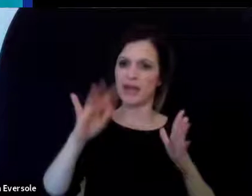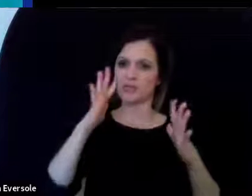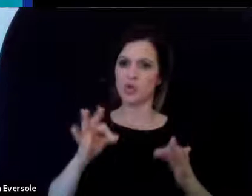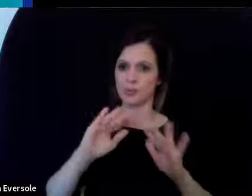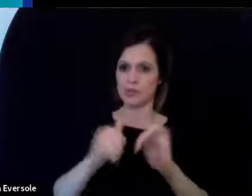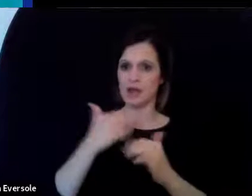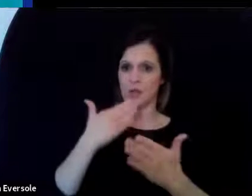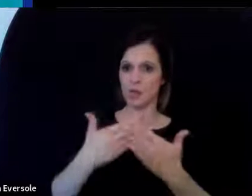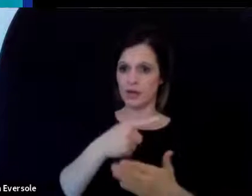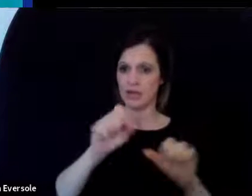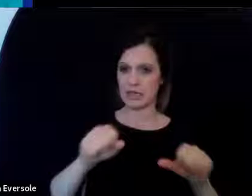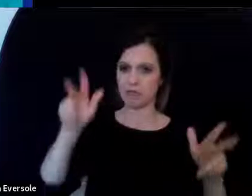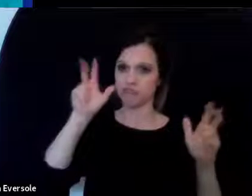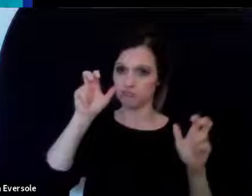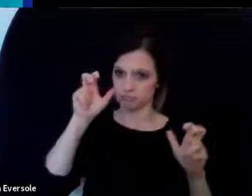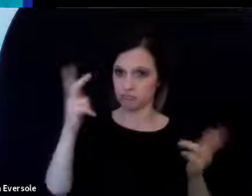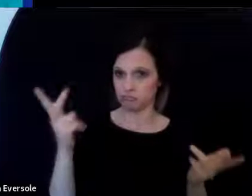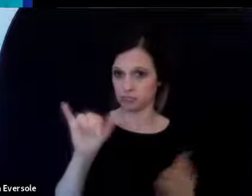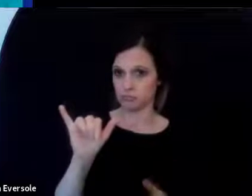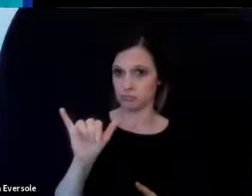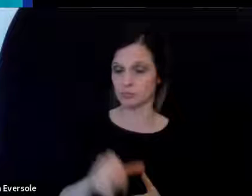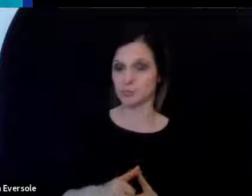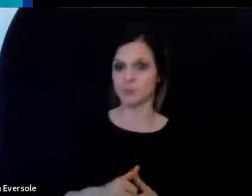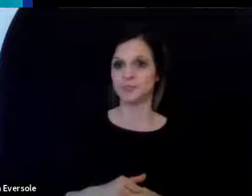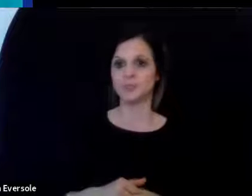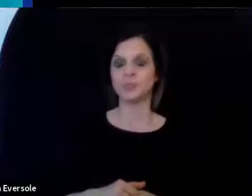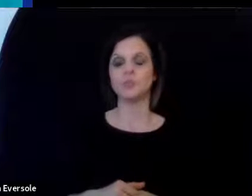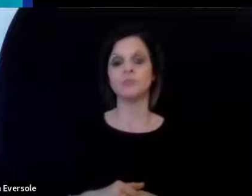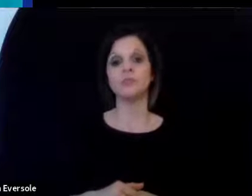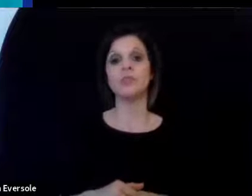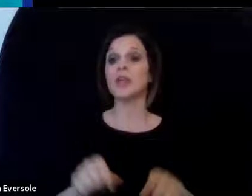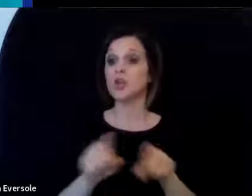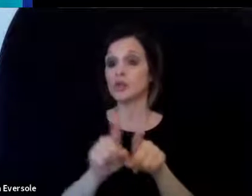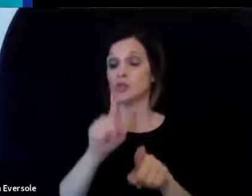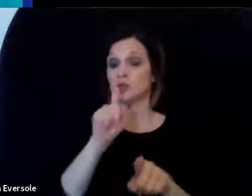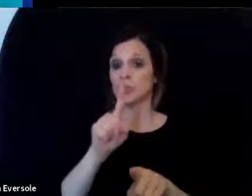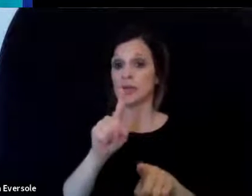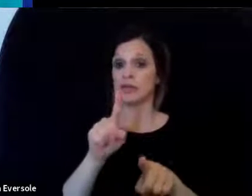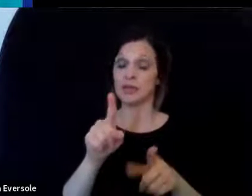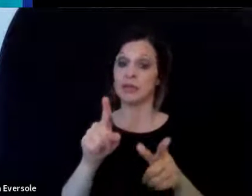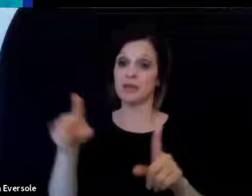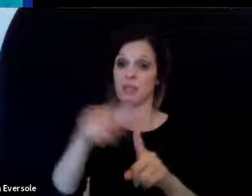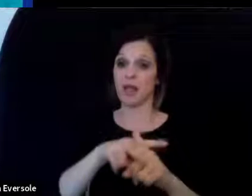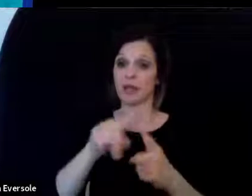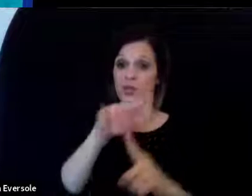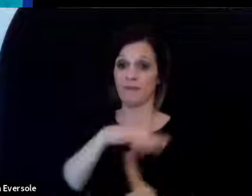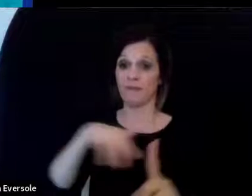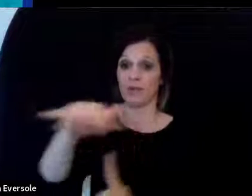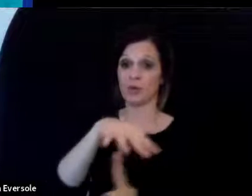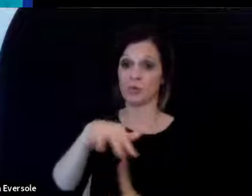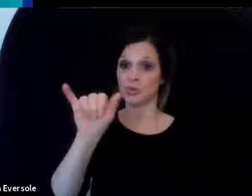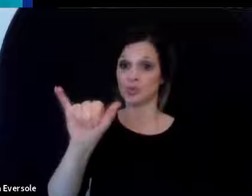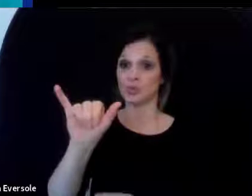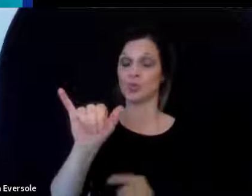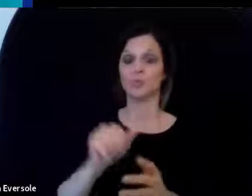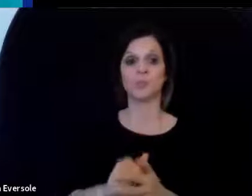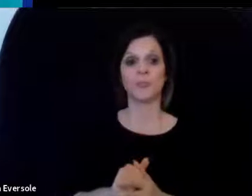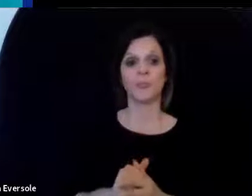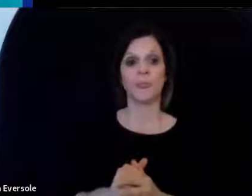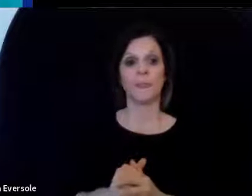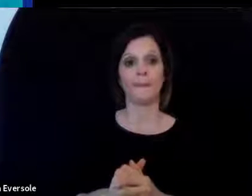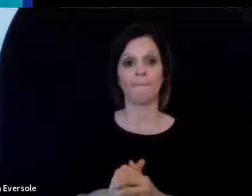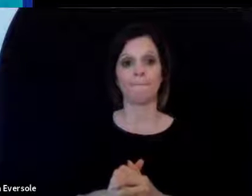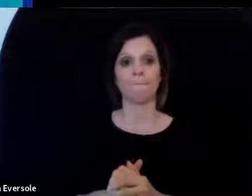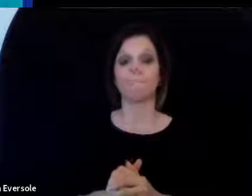can hear from person to person, as well as environment to environment. The other thing too is they may have a